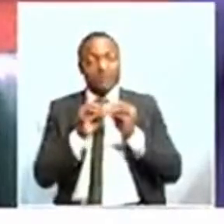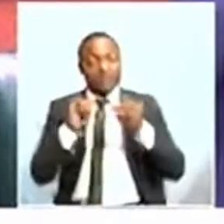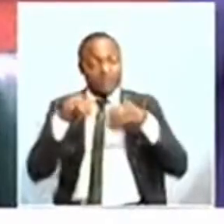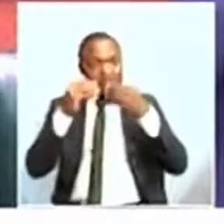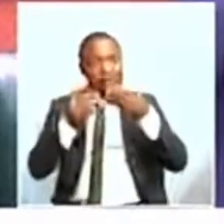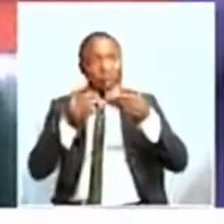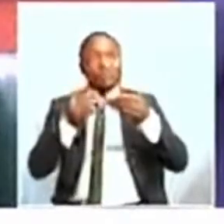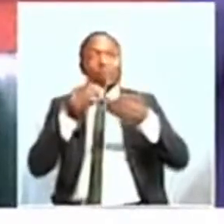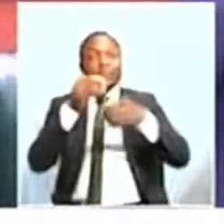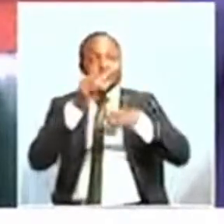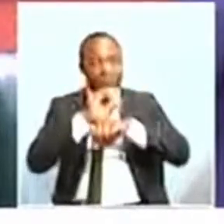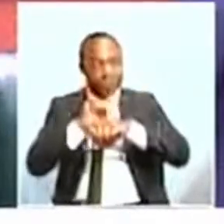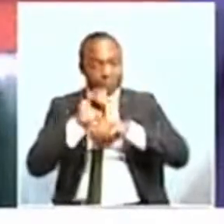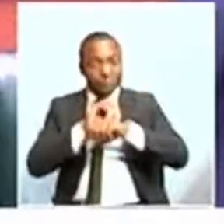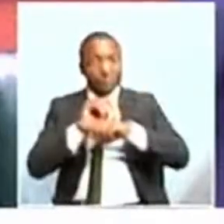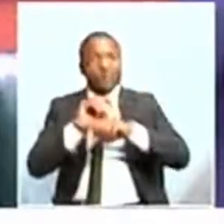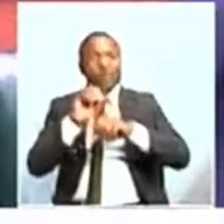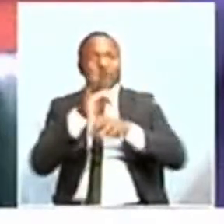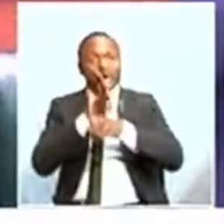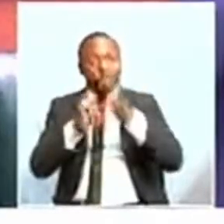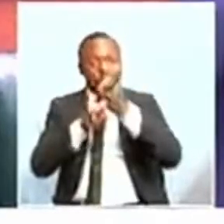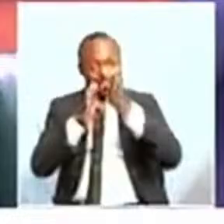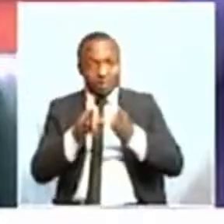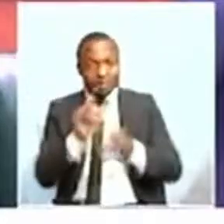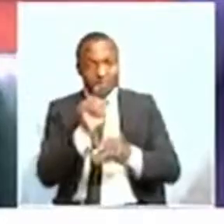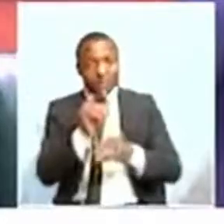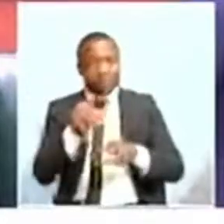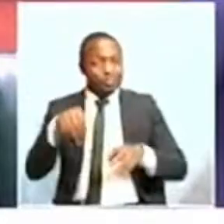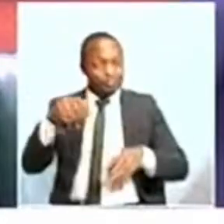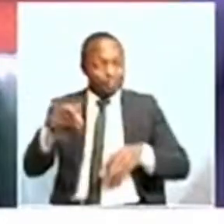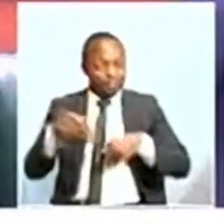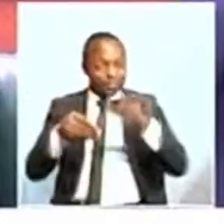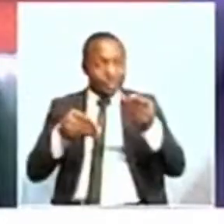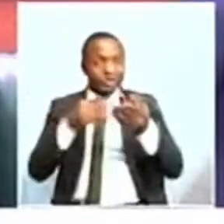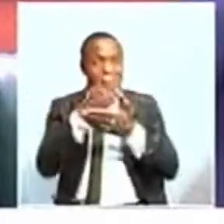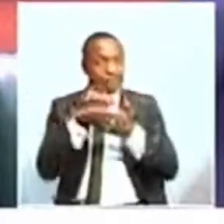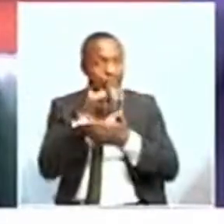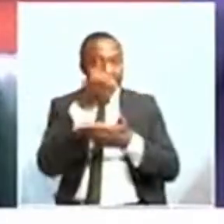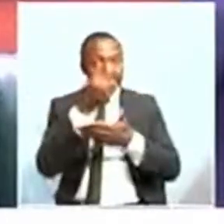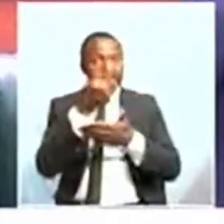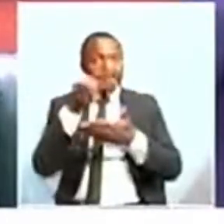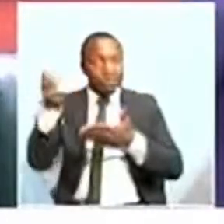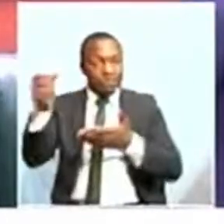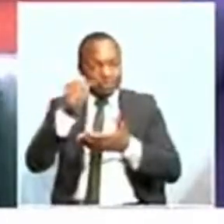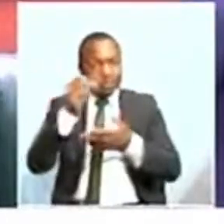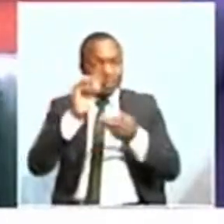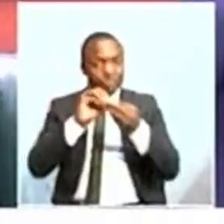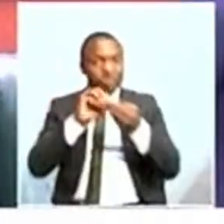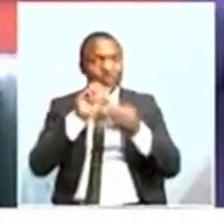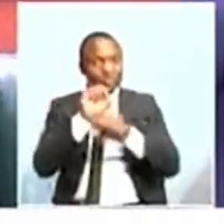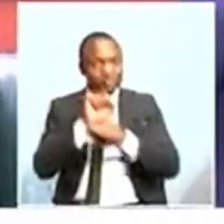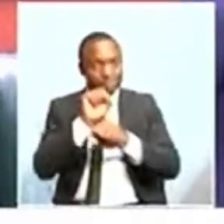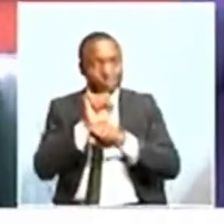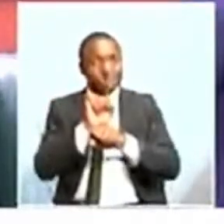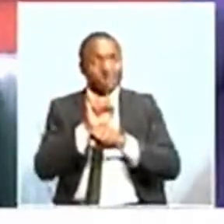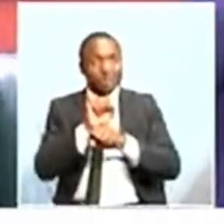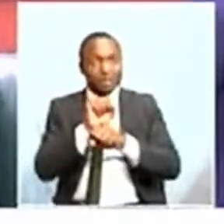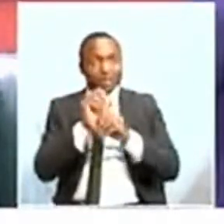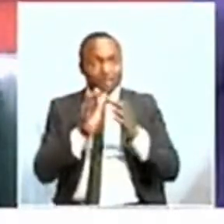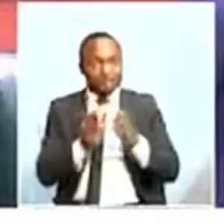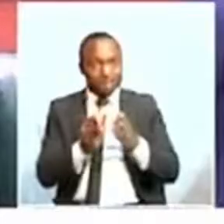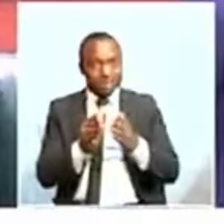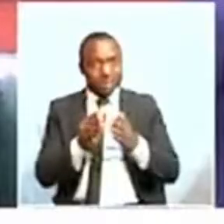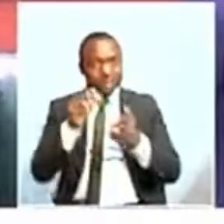and contractors. Those also will be spending in the economy. They will employ more people. As they employ more